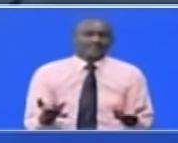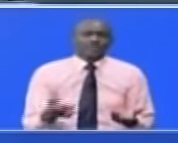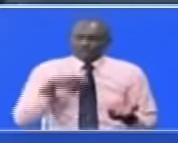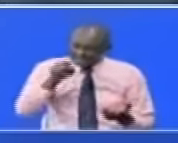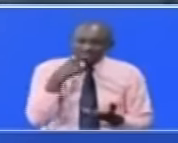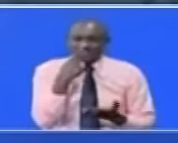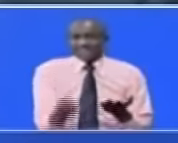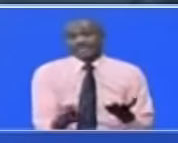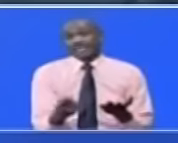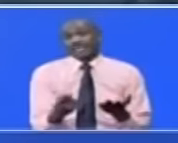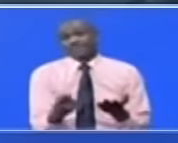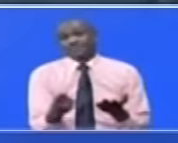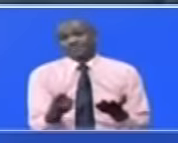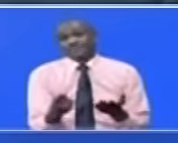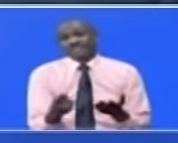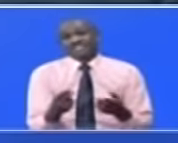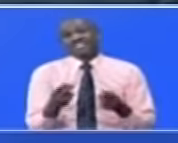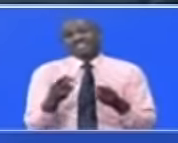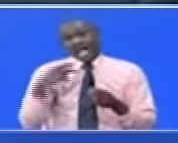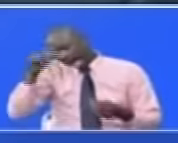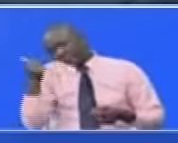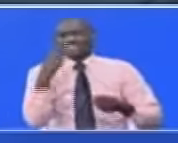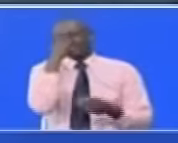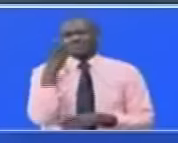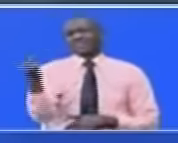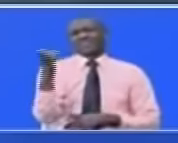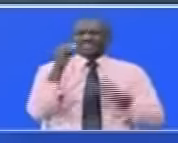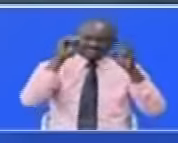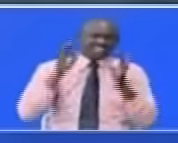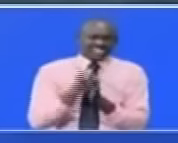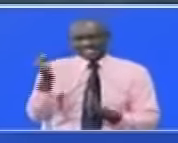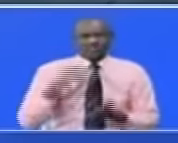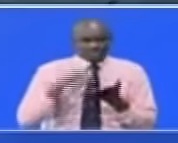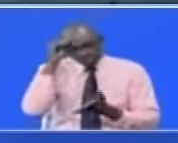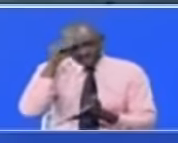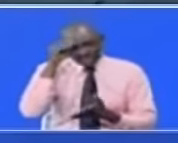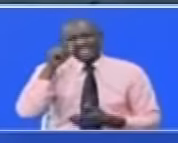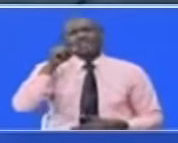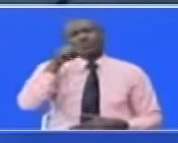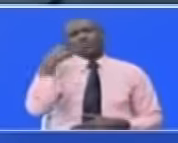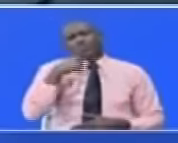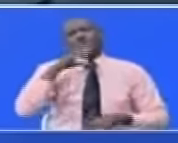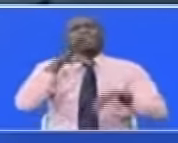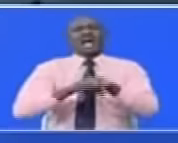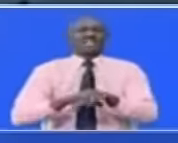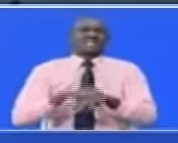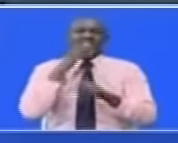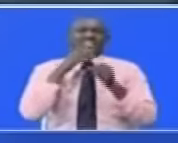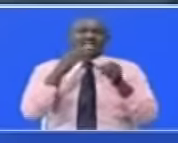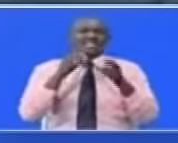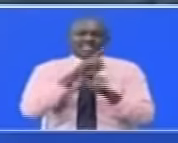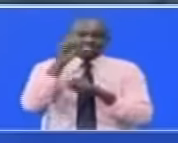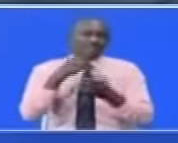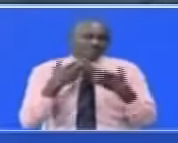purport to look at secondary suspects mm-hmm. like teachers and students mm-hmm. who receive exams when it is a week to exams.